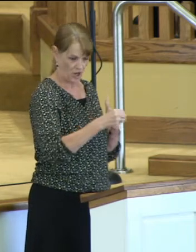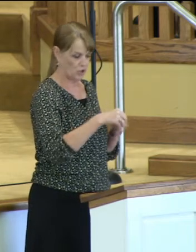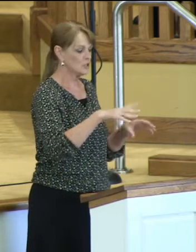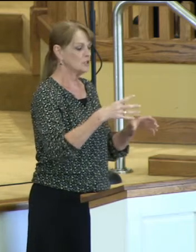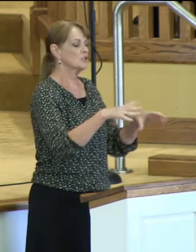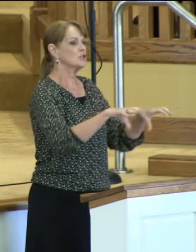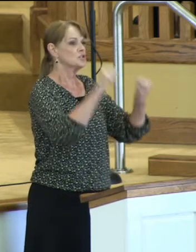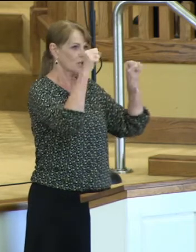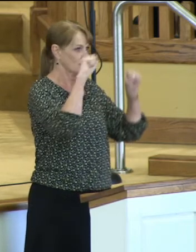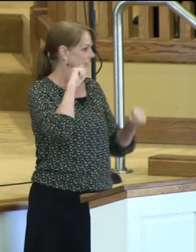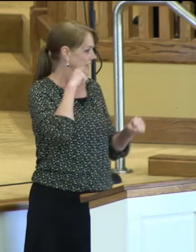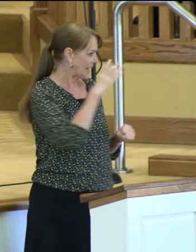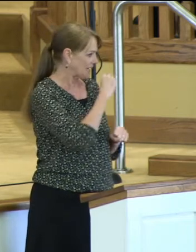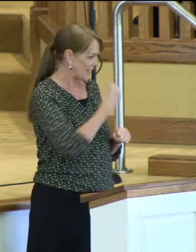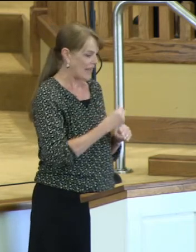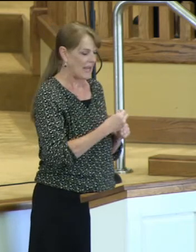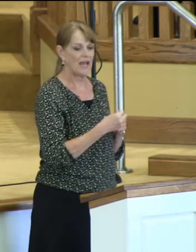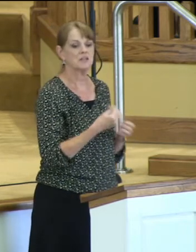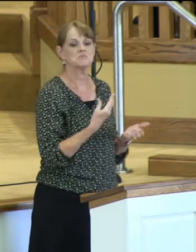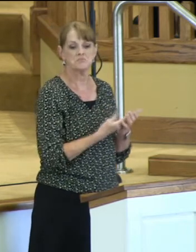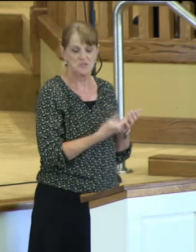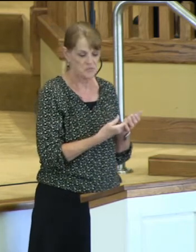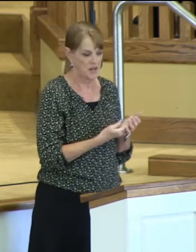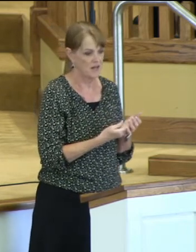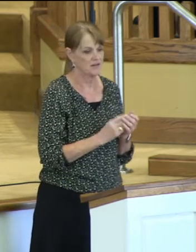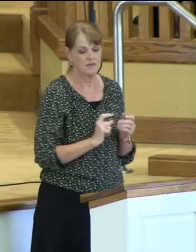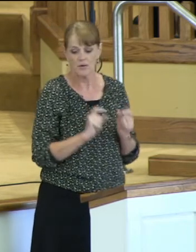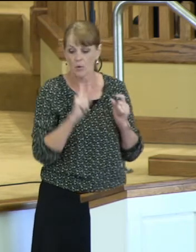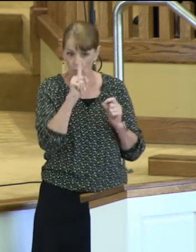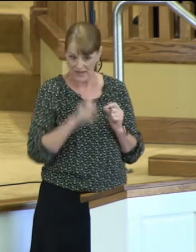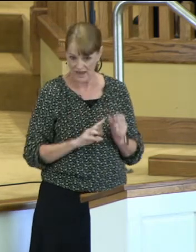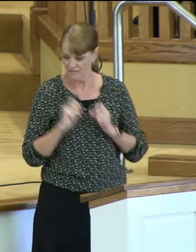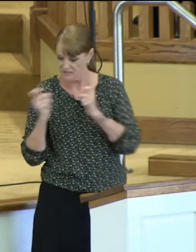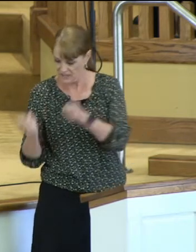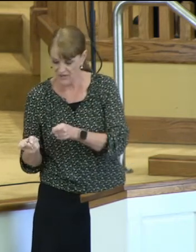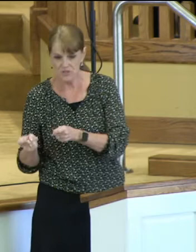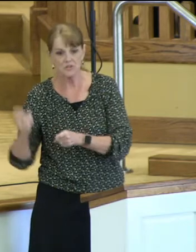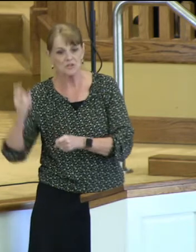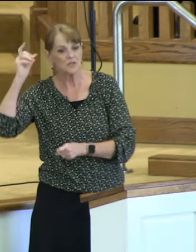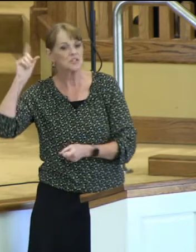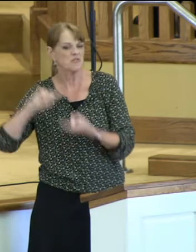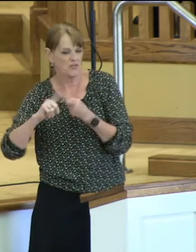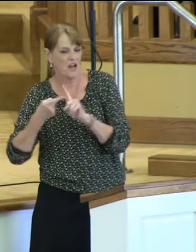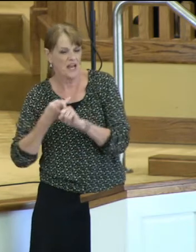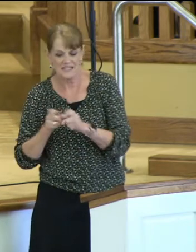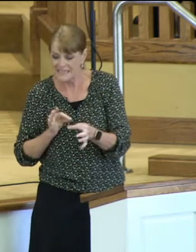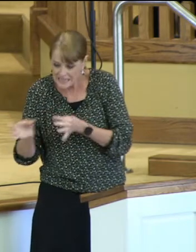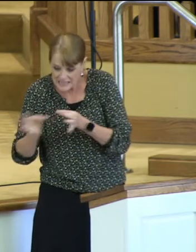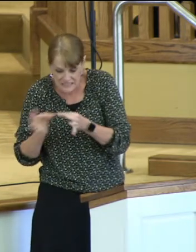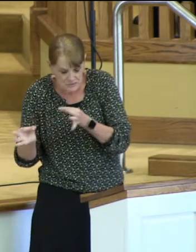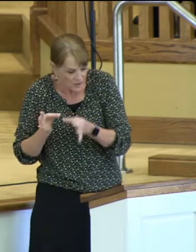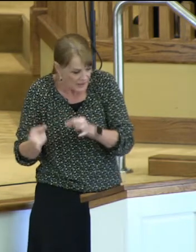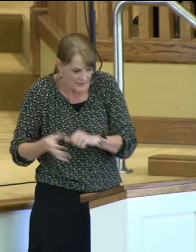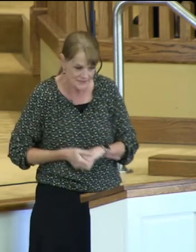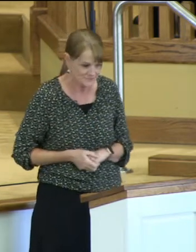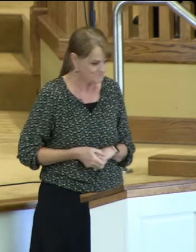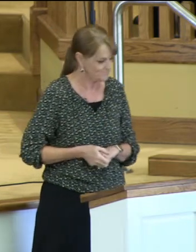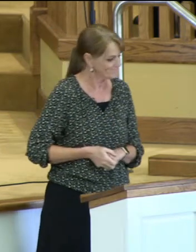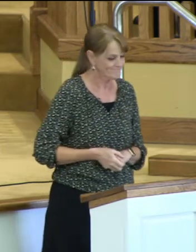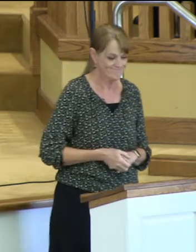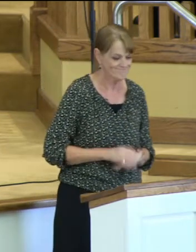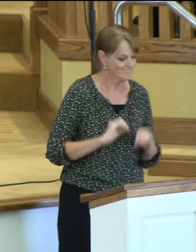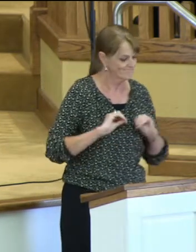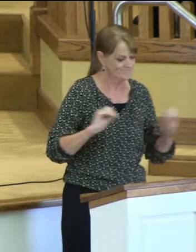his change. Gave half to his buddy and explained,